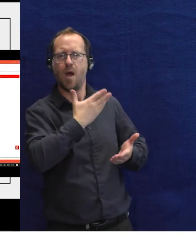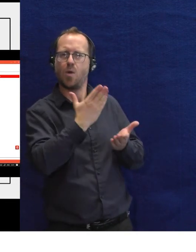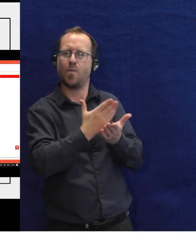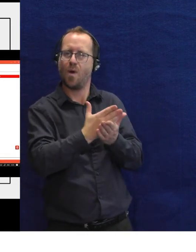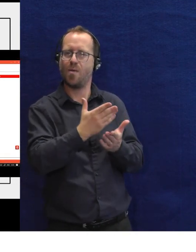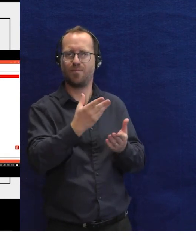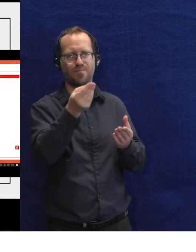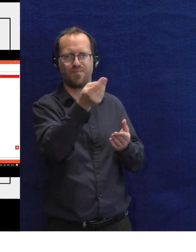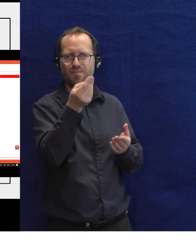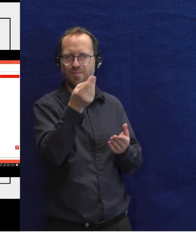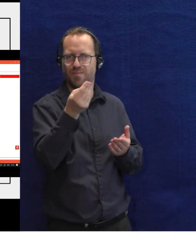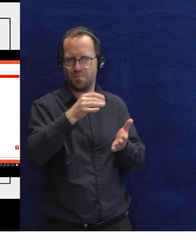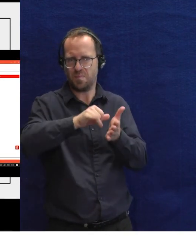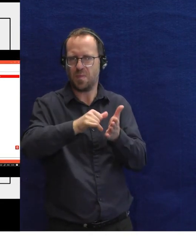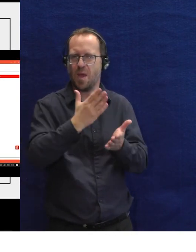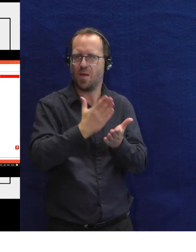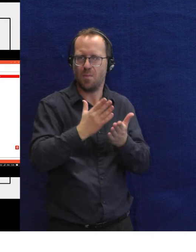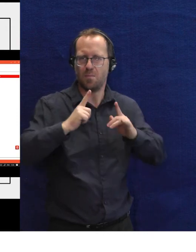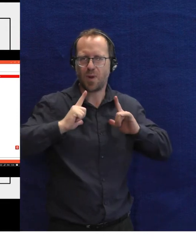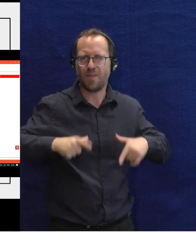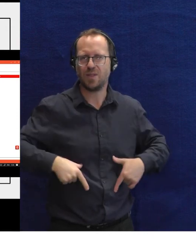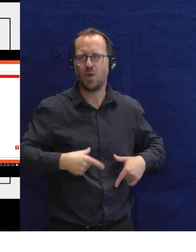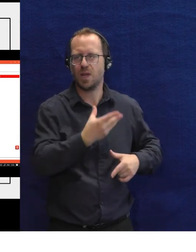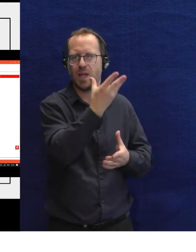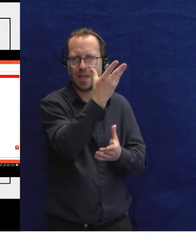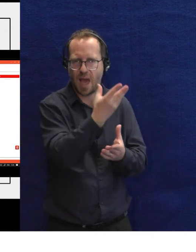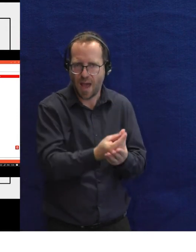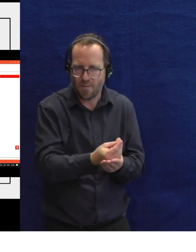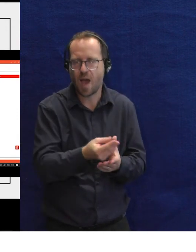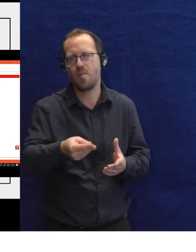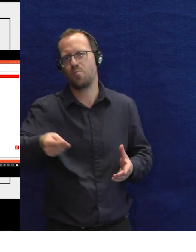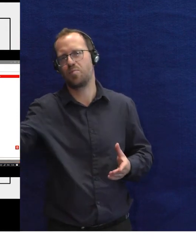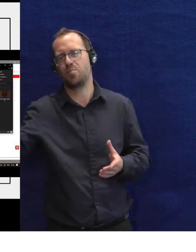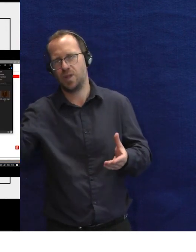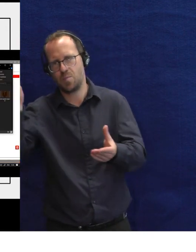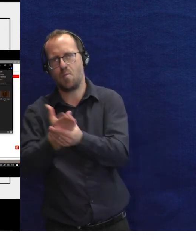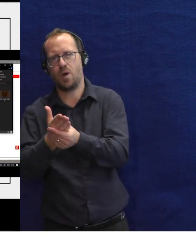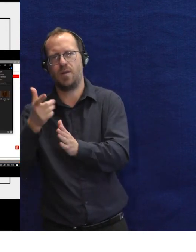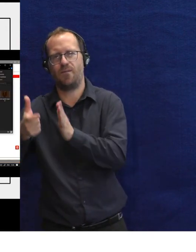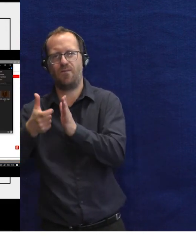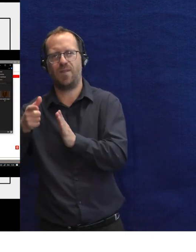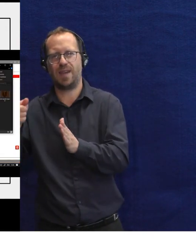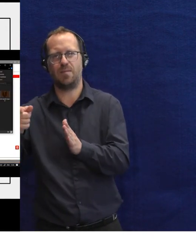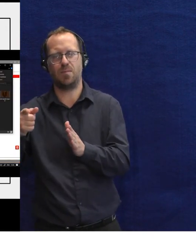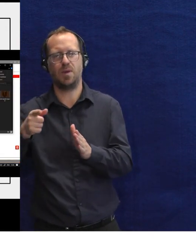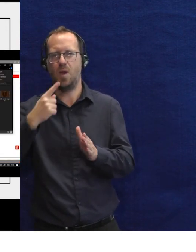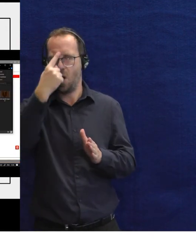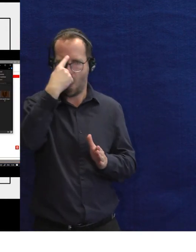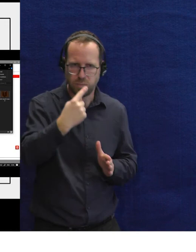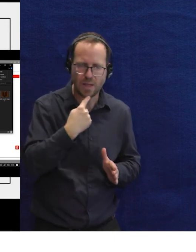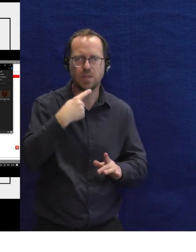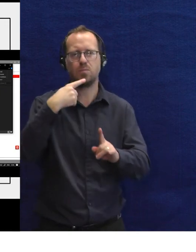this produced descriptions to create your content. You can export then the videos with a quality